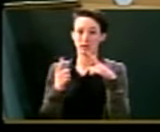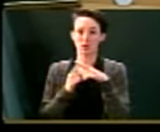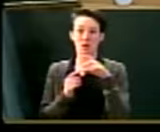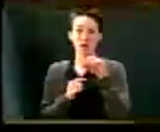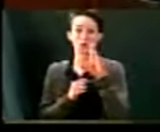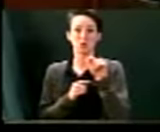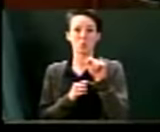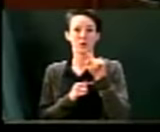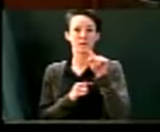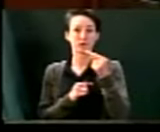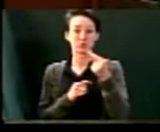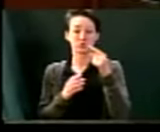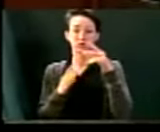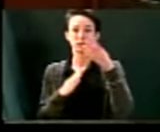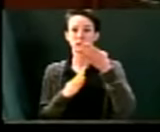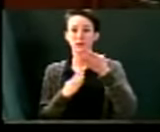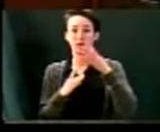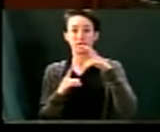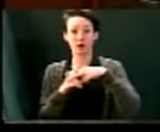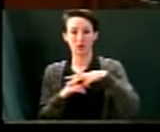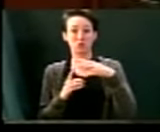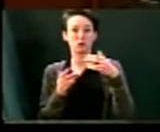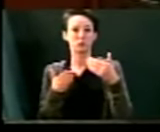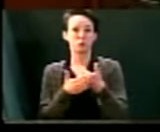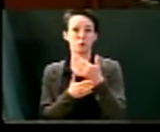1st to file this new form,